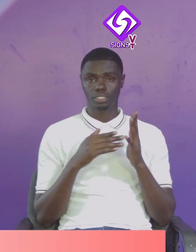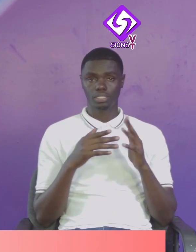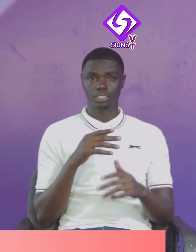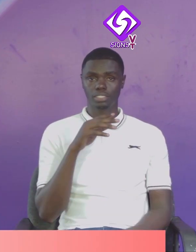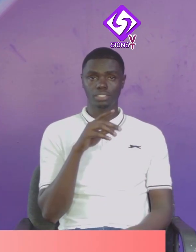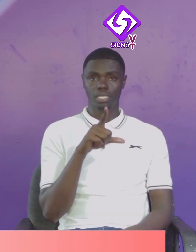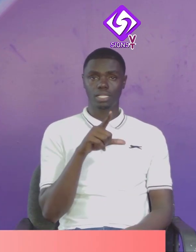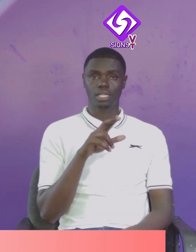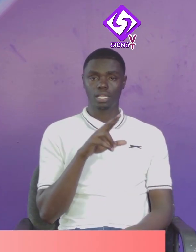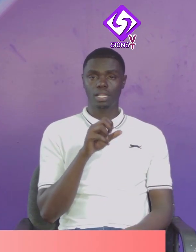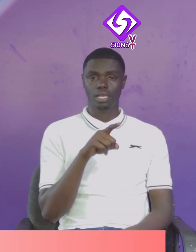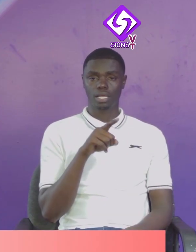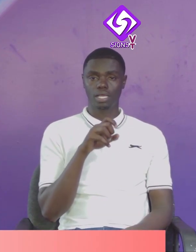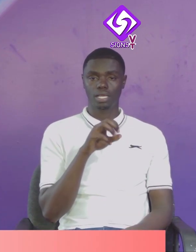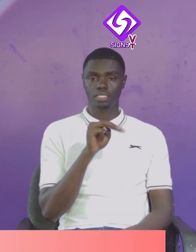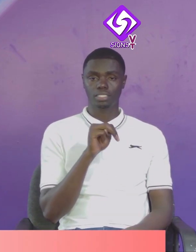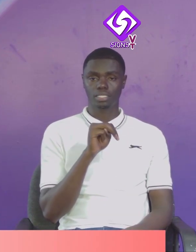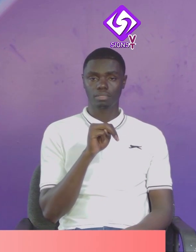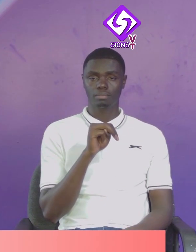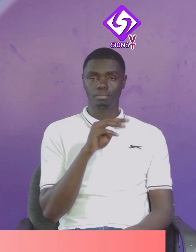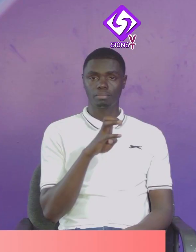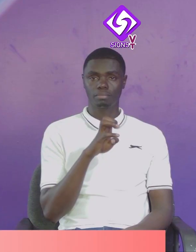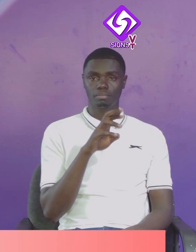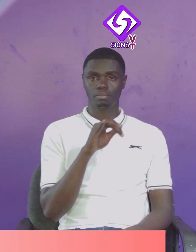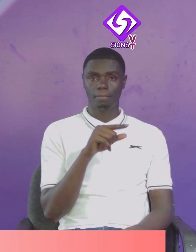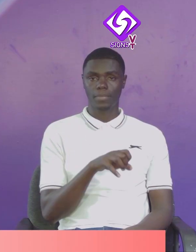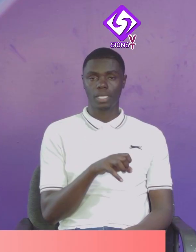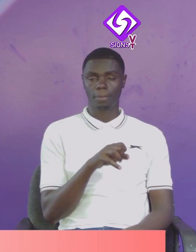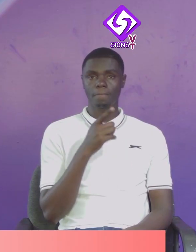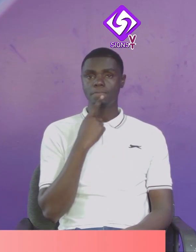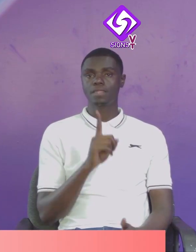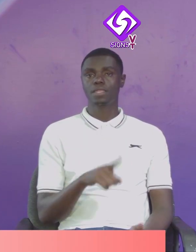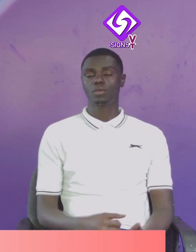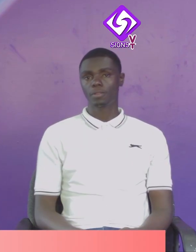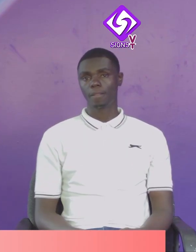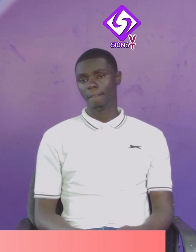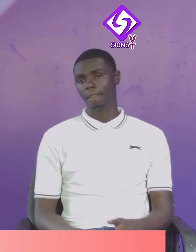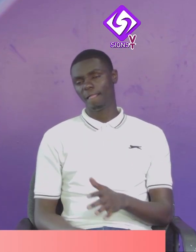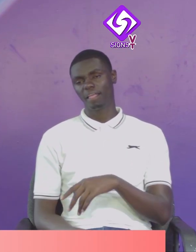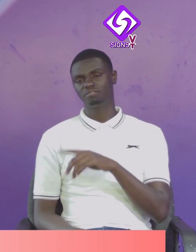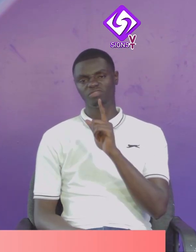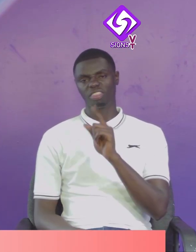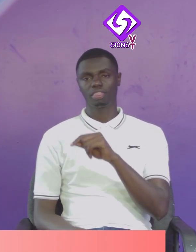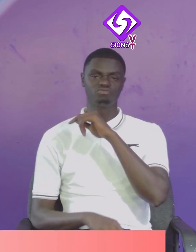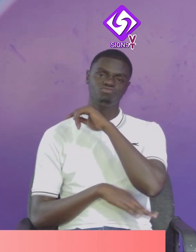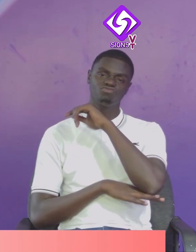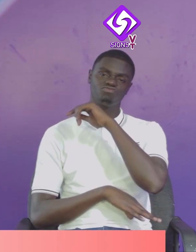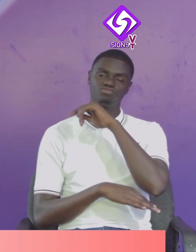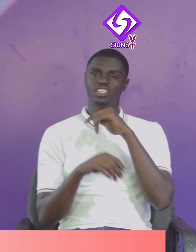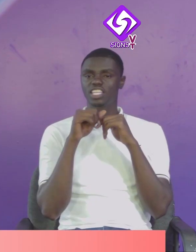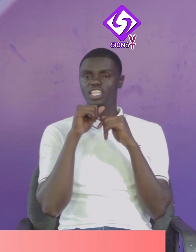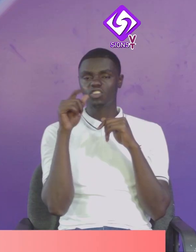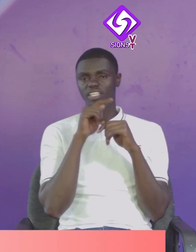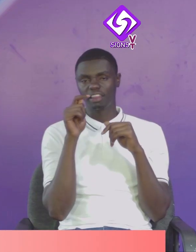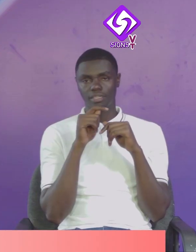at Group A and look at Luxembourg and say, wako chini ya table. Yeah. They have not been enjoying